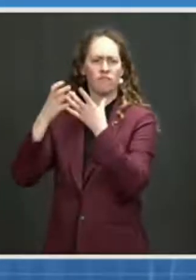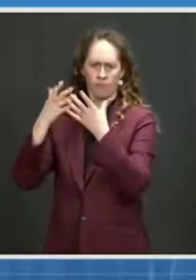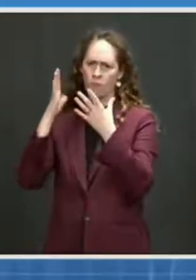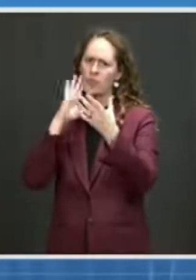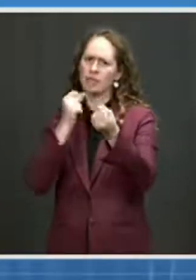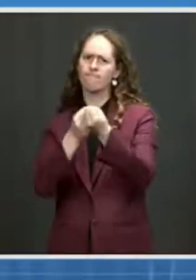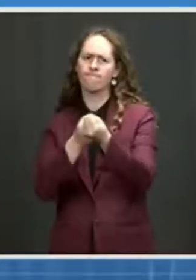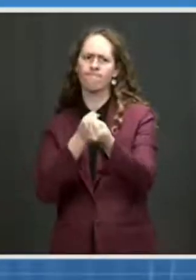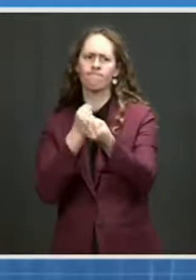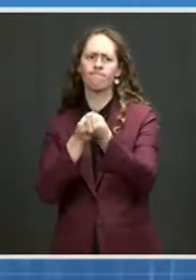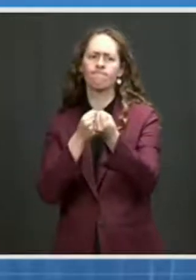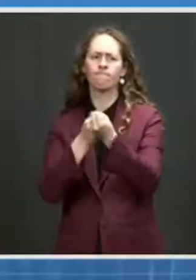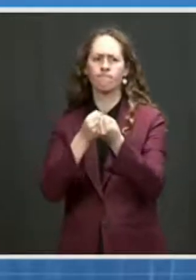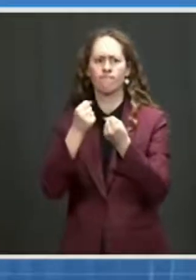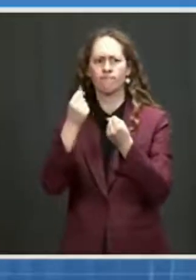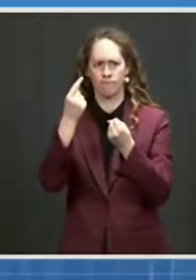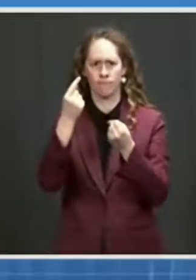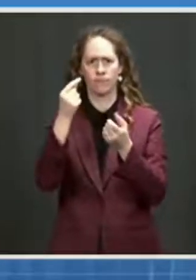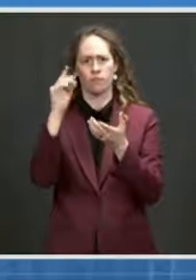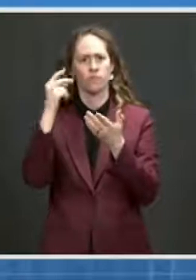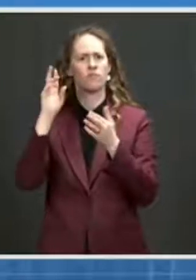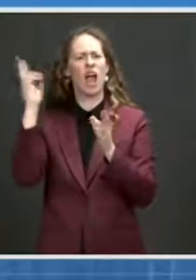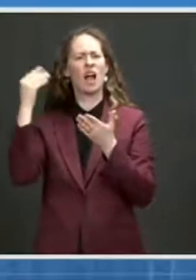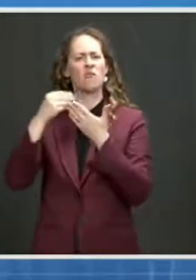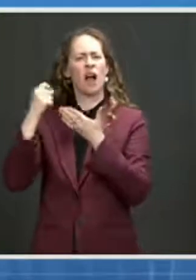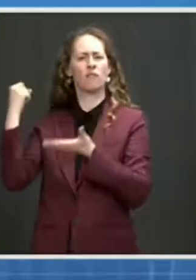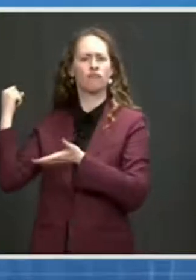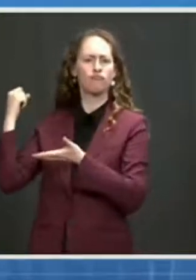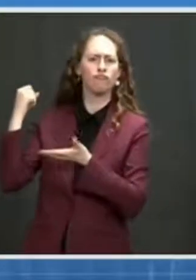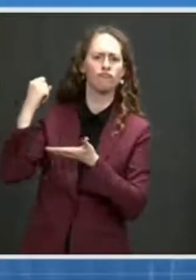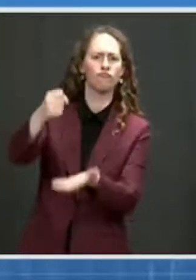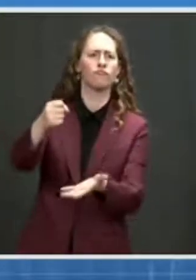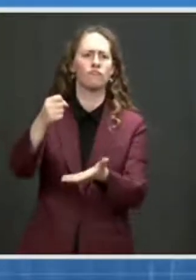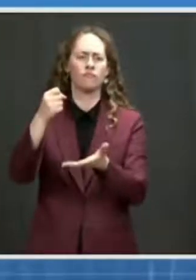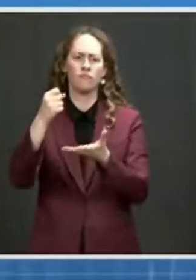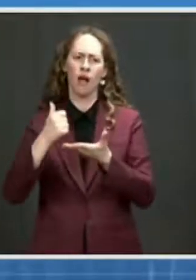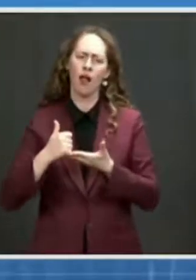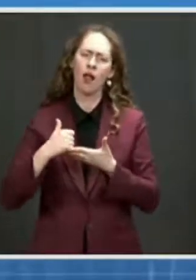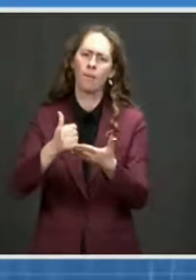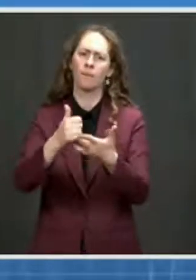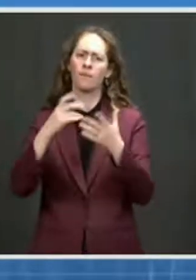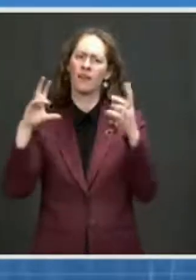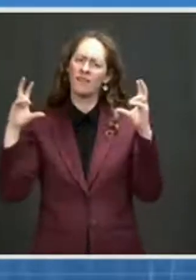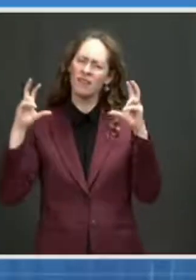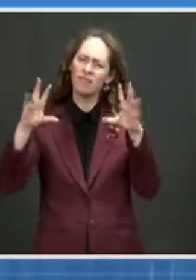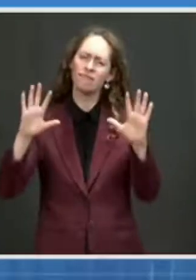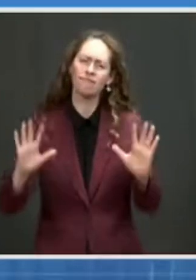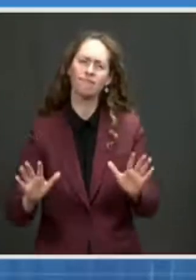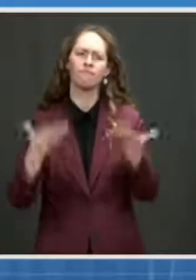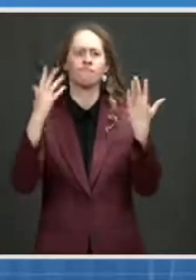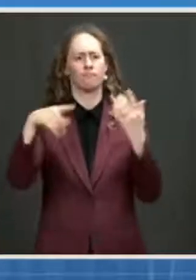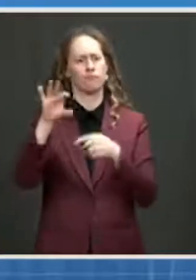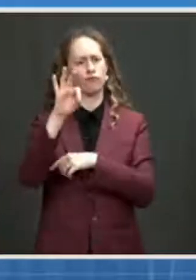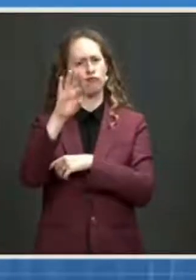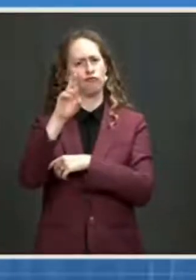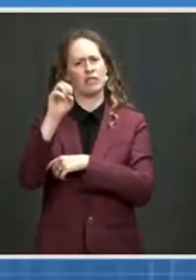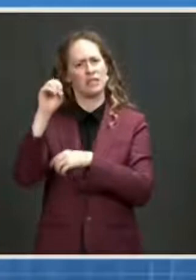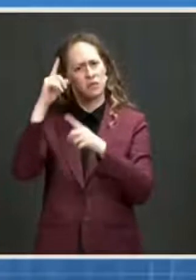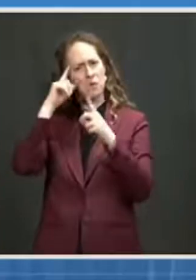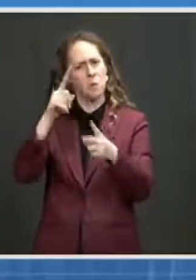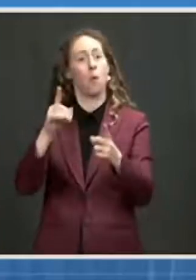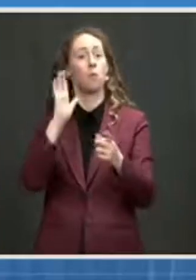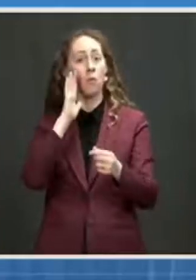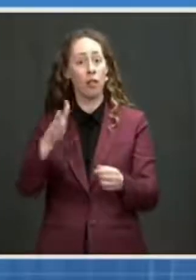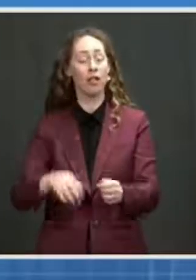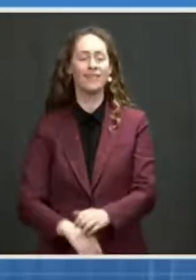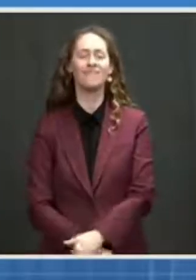awarding grants to cover 100% of these expenses. So as I said earlier, we absolutely cannot beat this